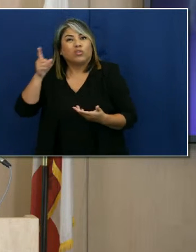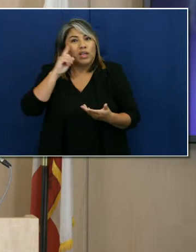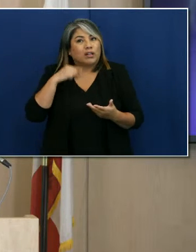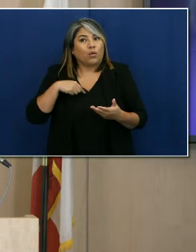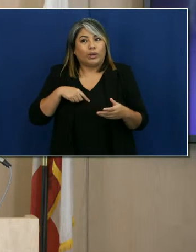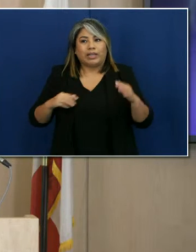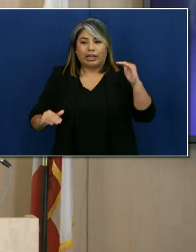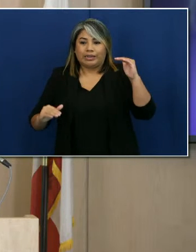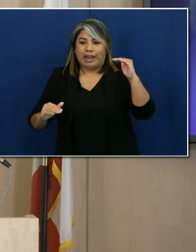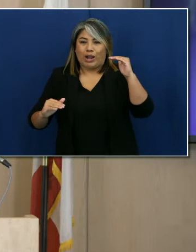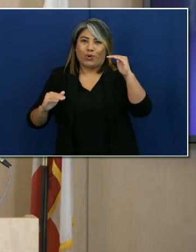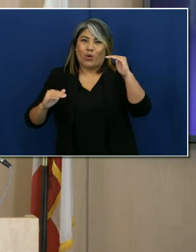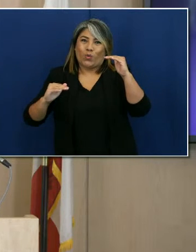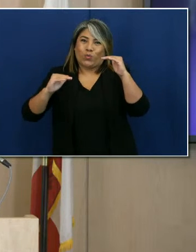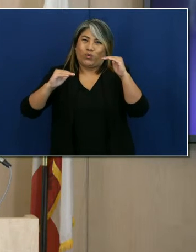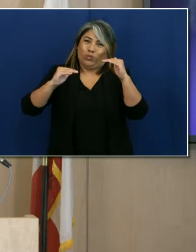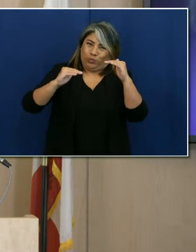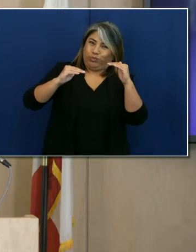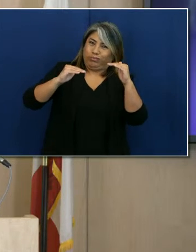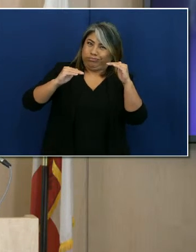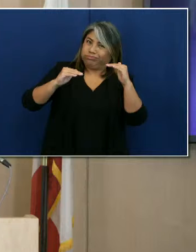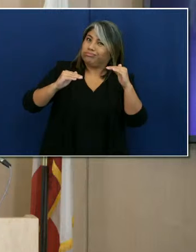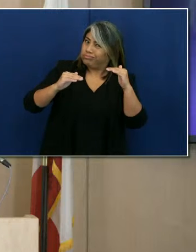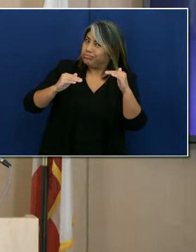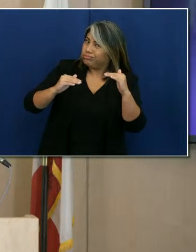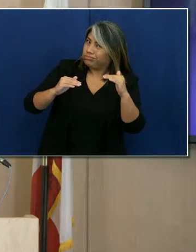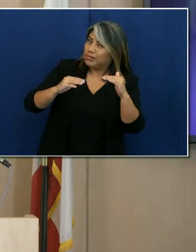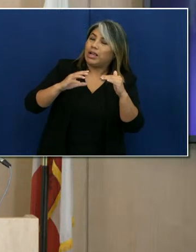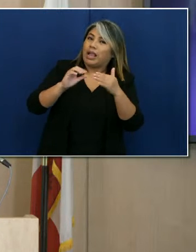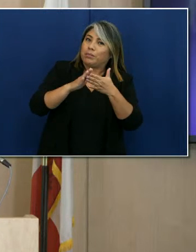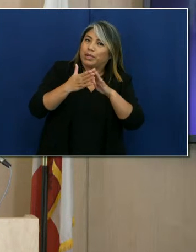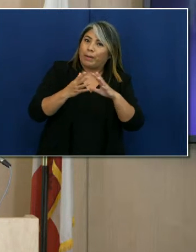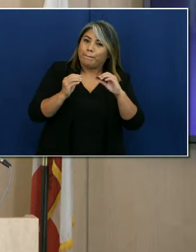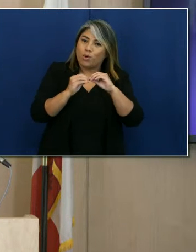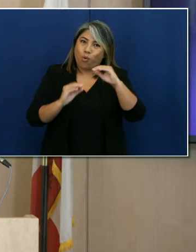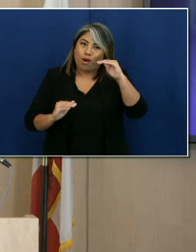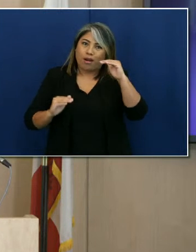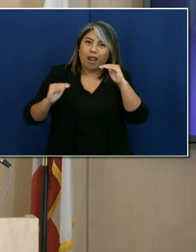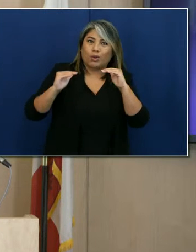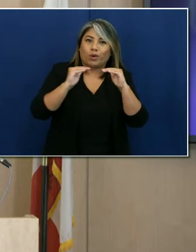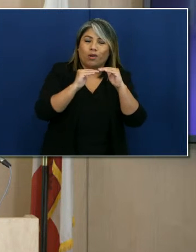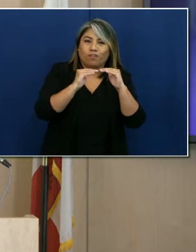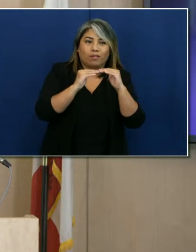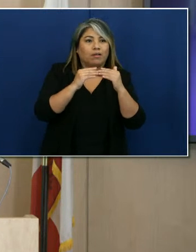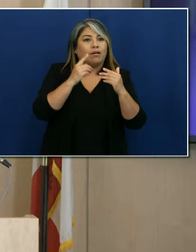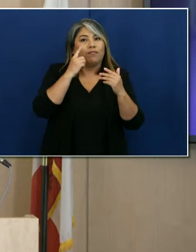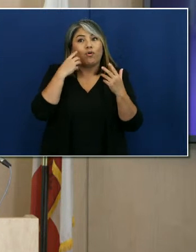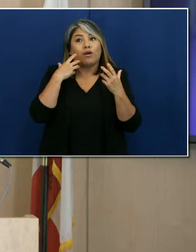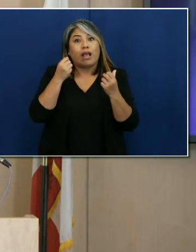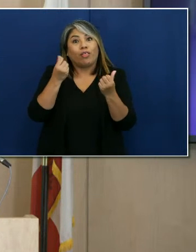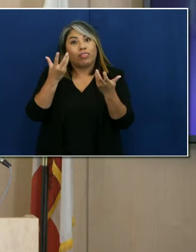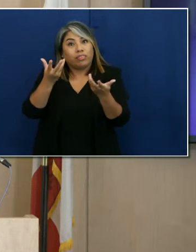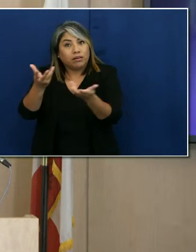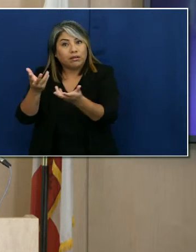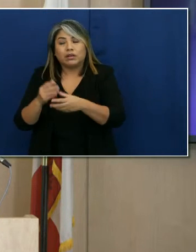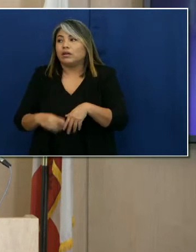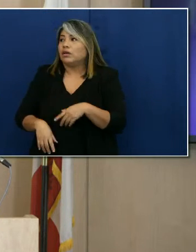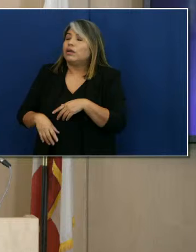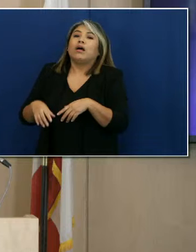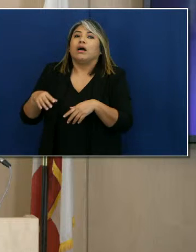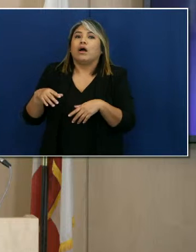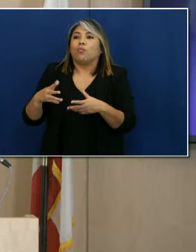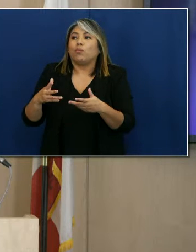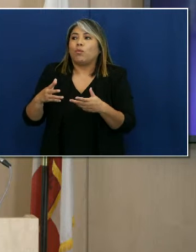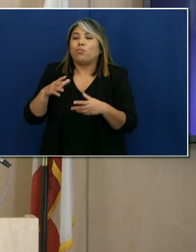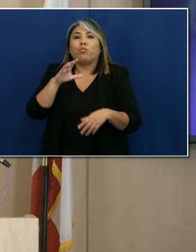this disparity and become much more equitable in terms of our health outcomes? Well, COVID Even didn't.